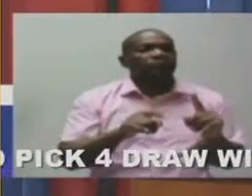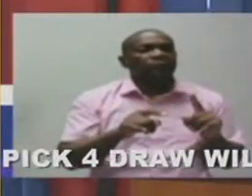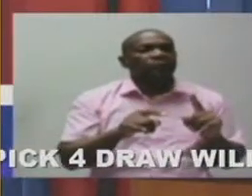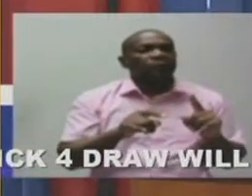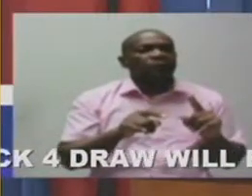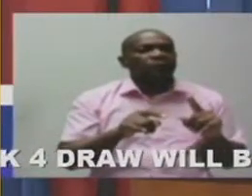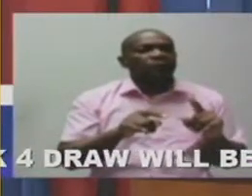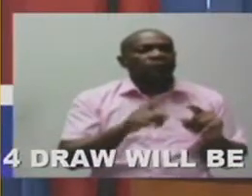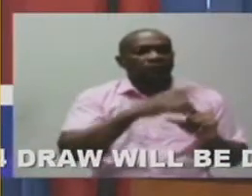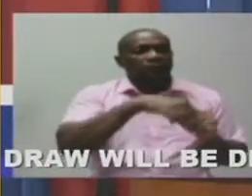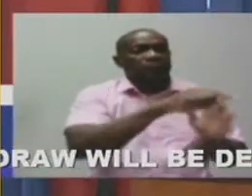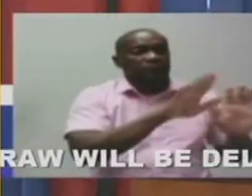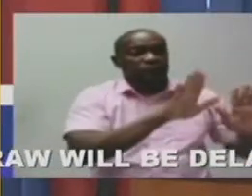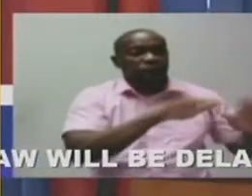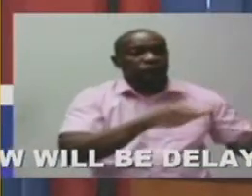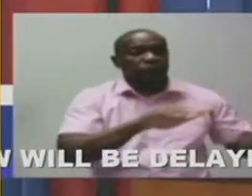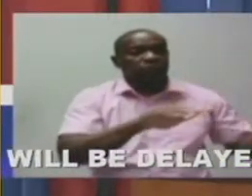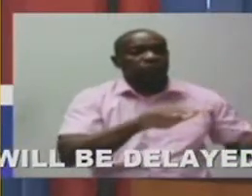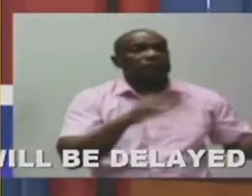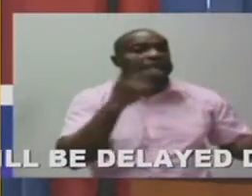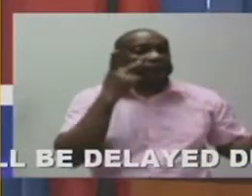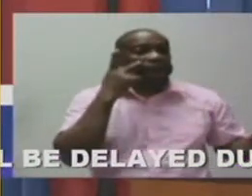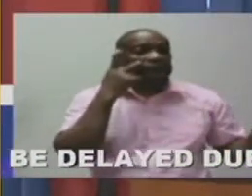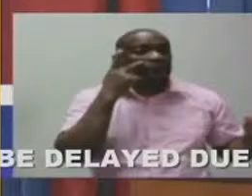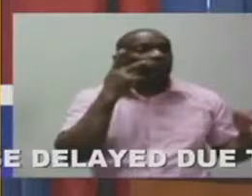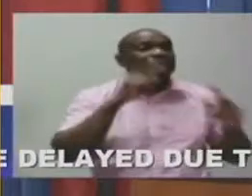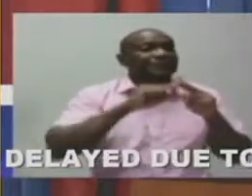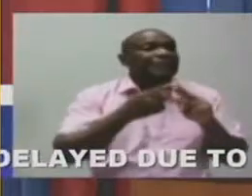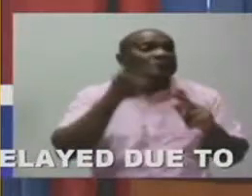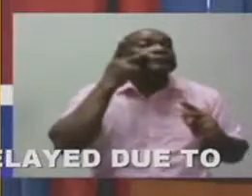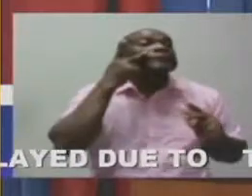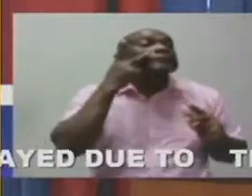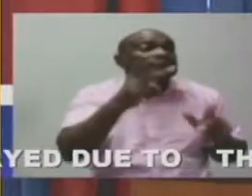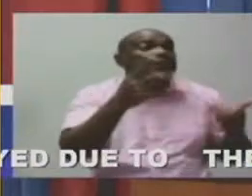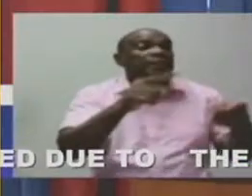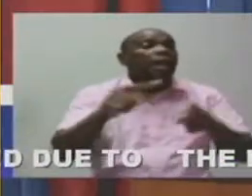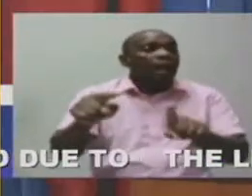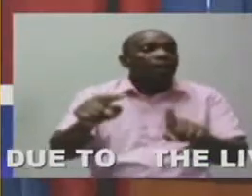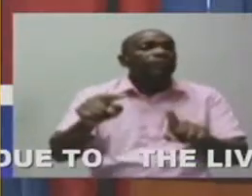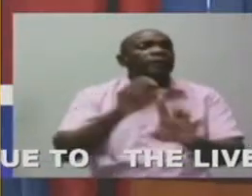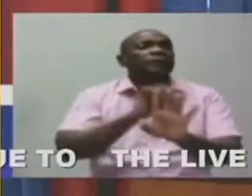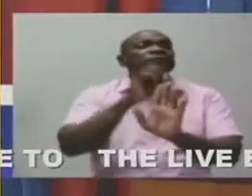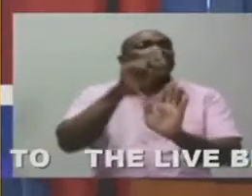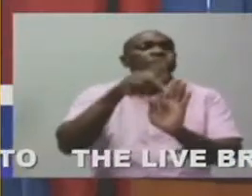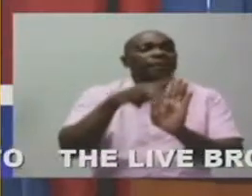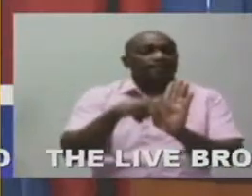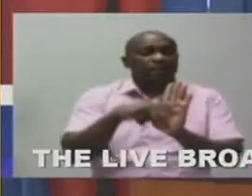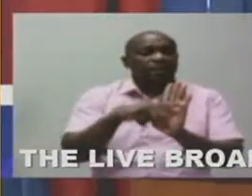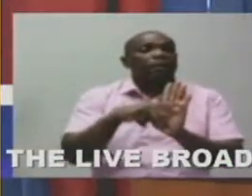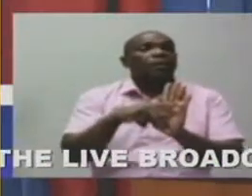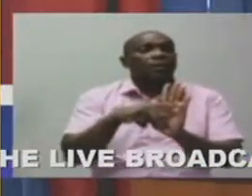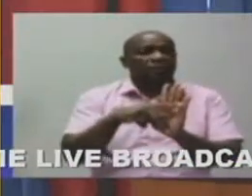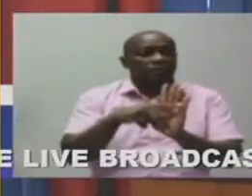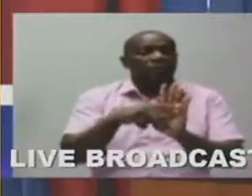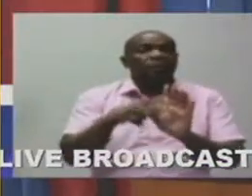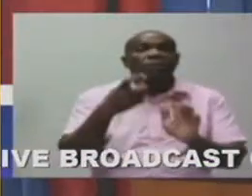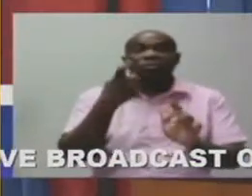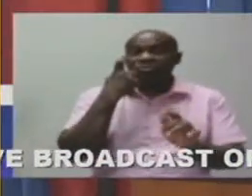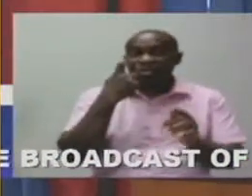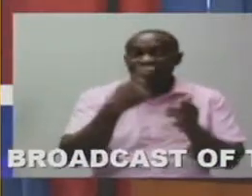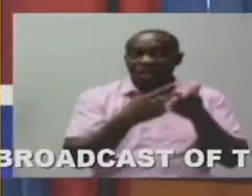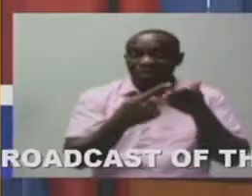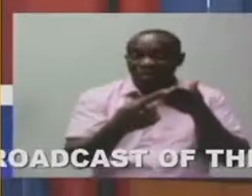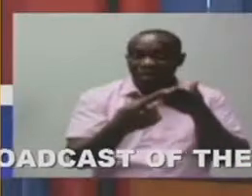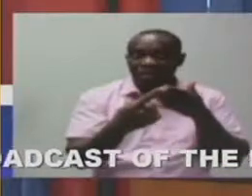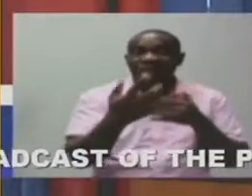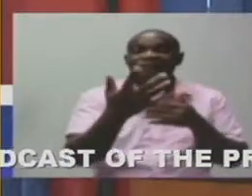started seeing in September or so when we were reporting on it, August, September. But as of over the last week, 5